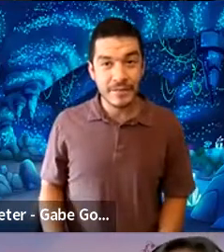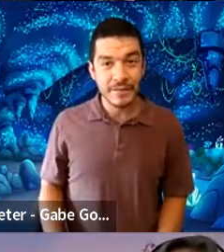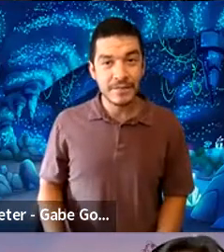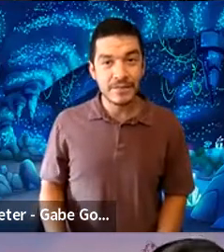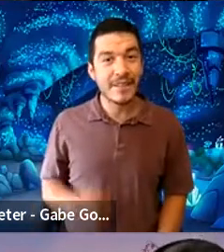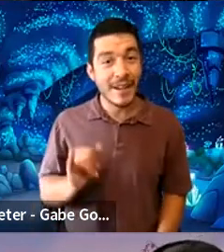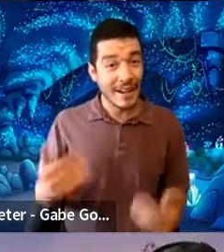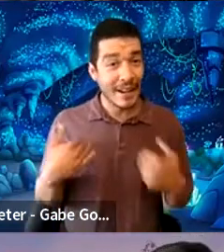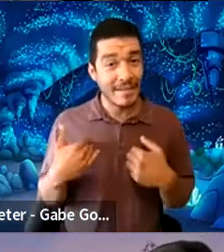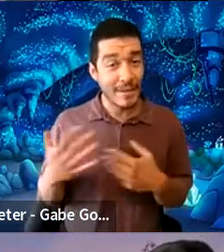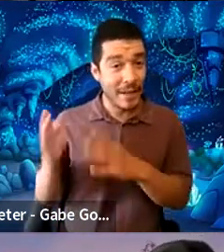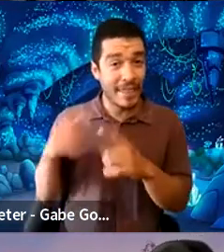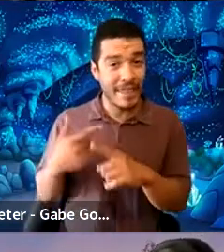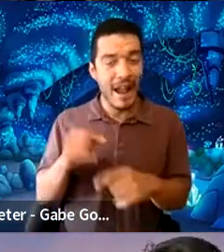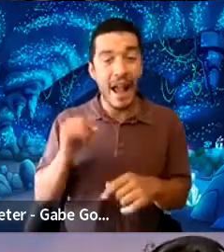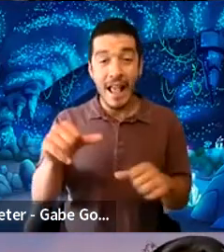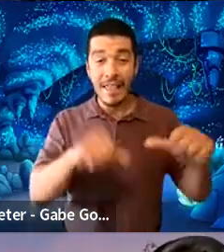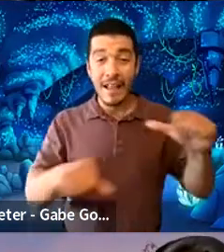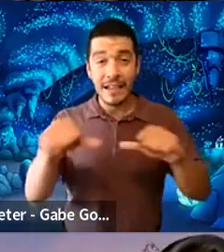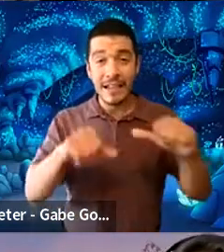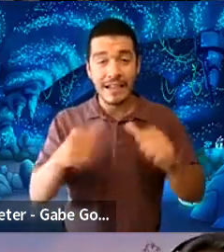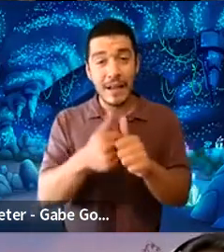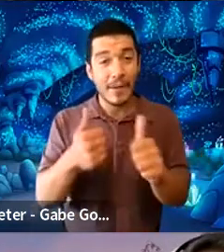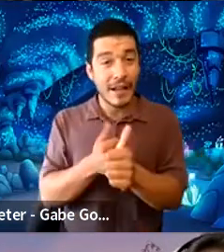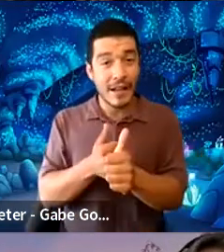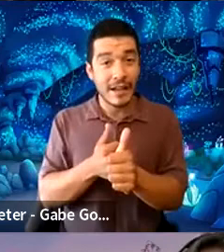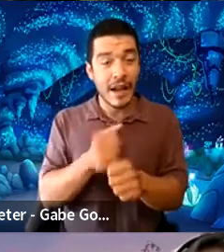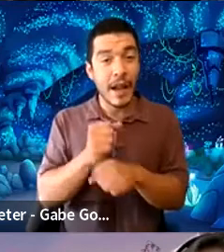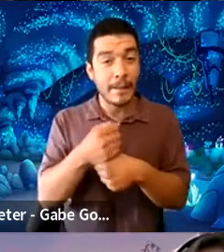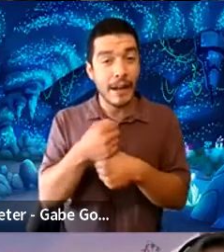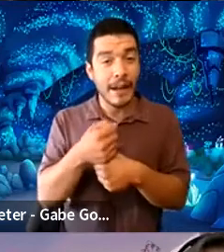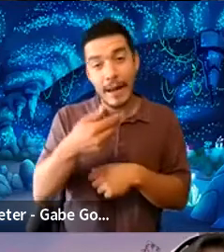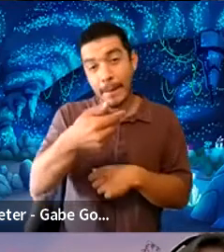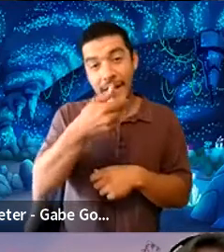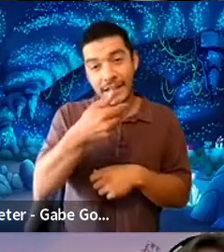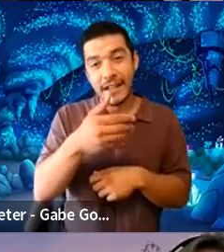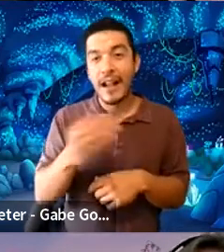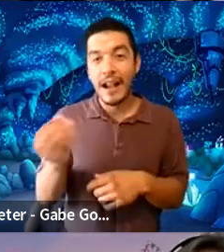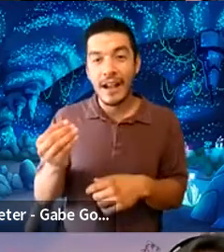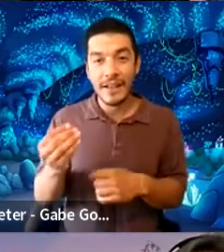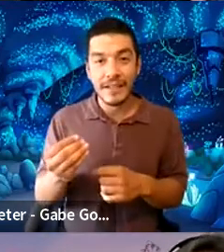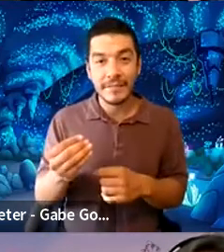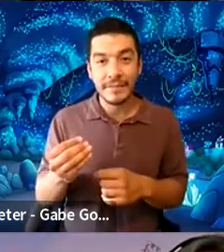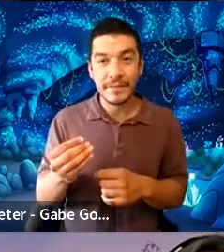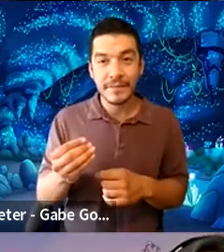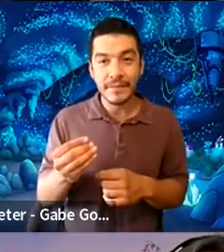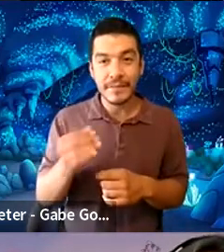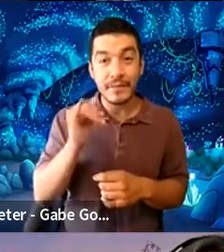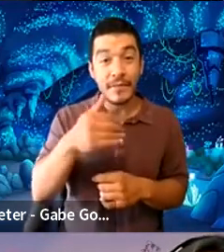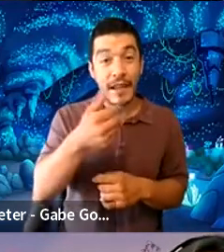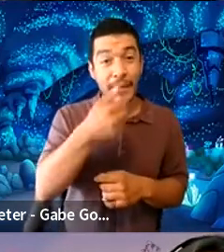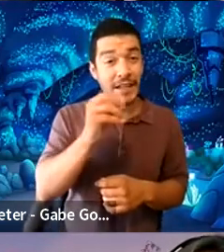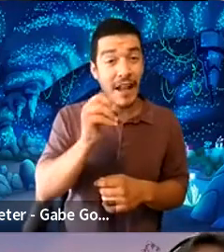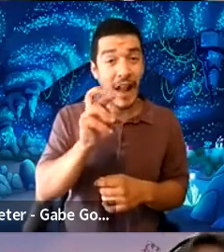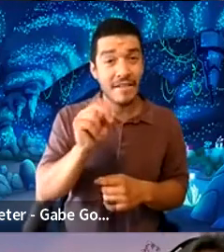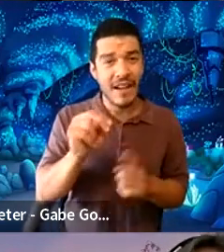back then. And the science behind making the pizza and the pizza oven, the